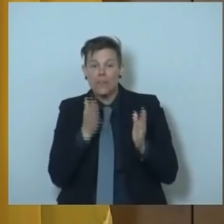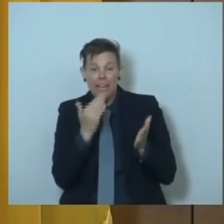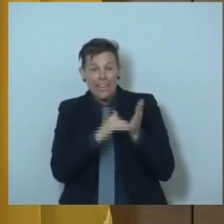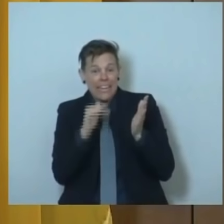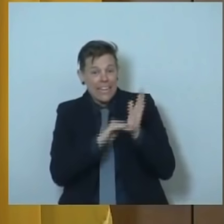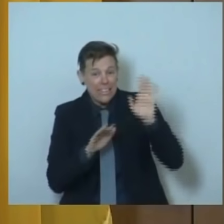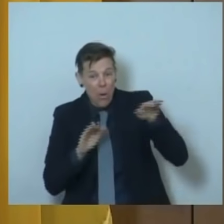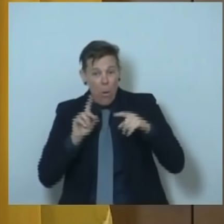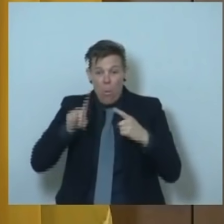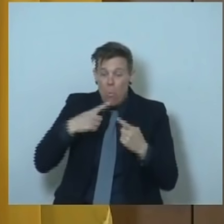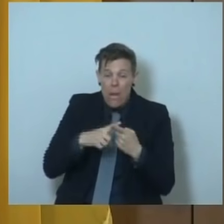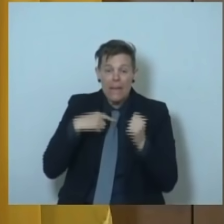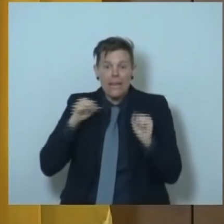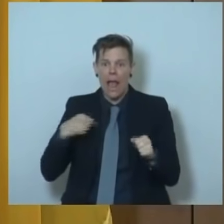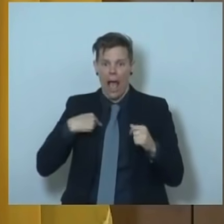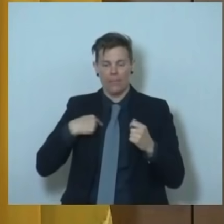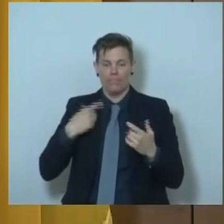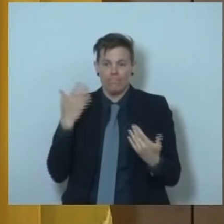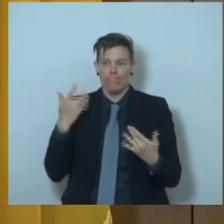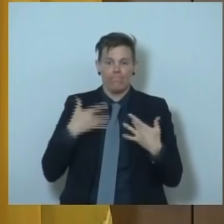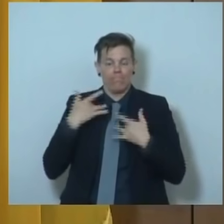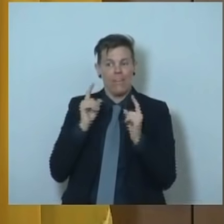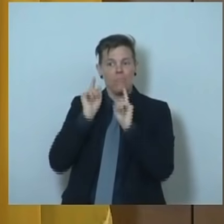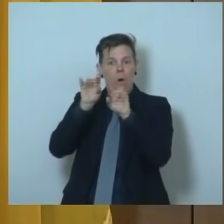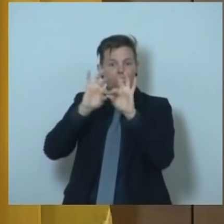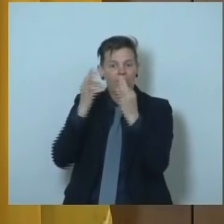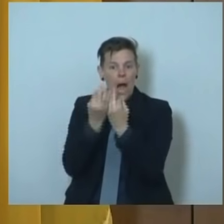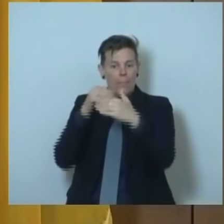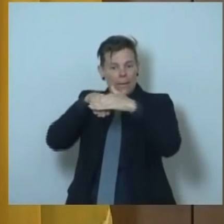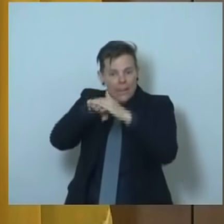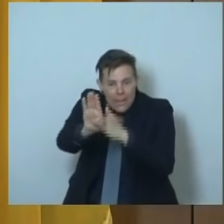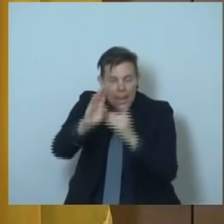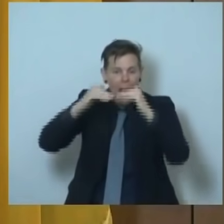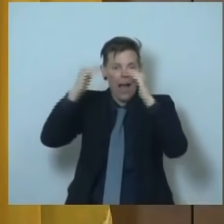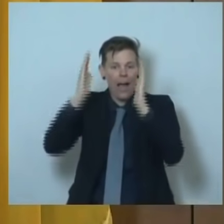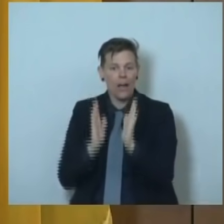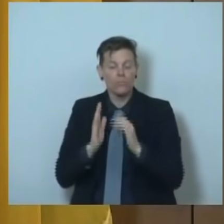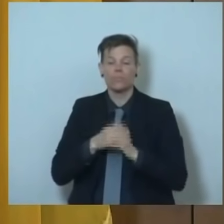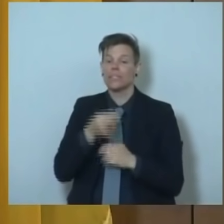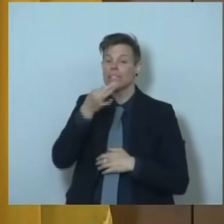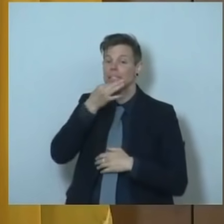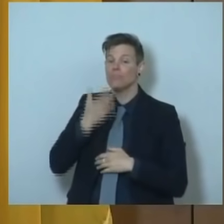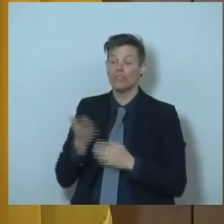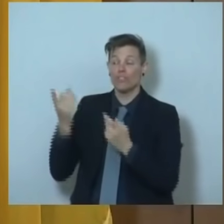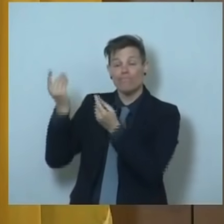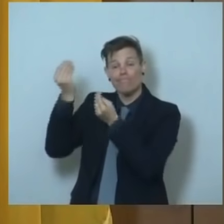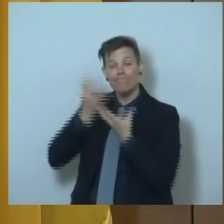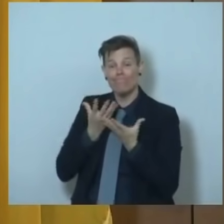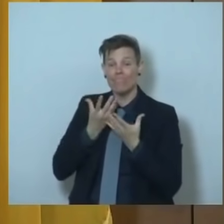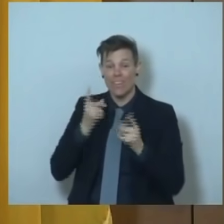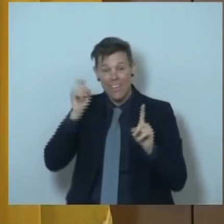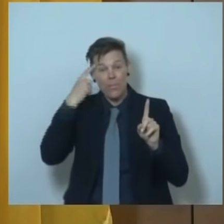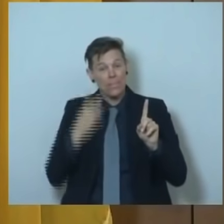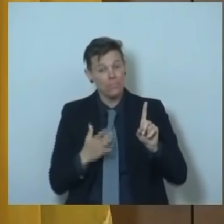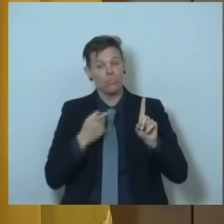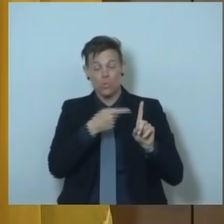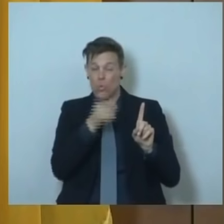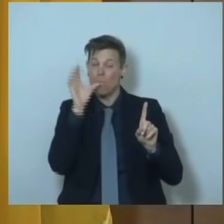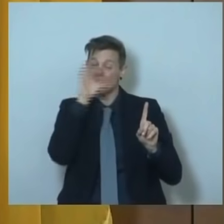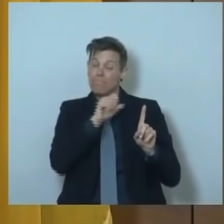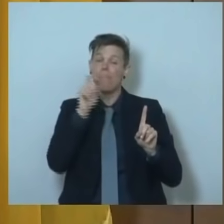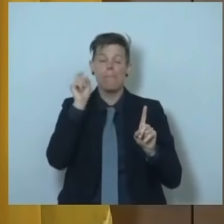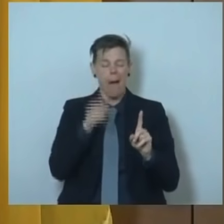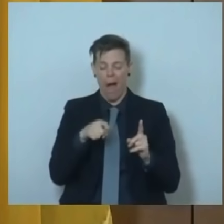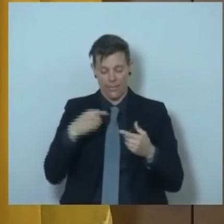they tell me? You have to assume that you carry the virus and you can't carry it into the house. I ask